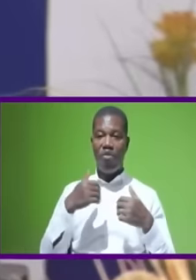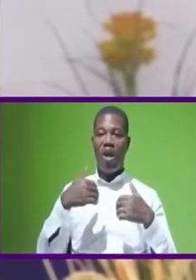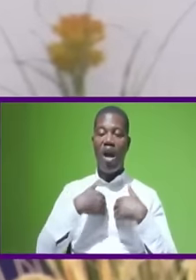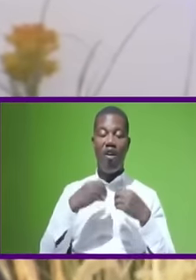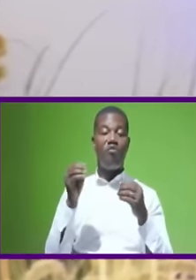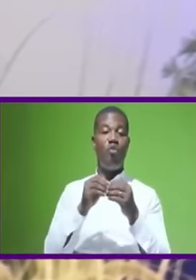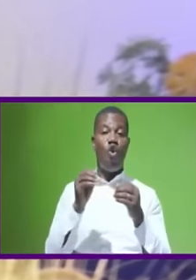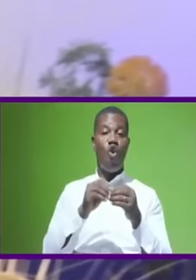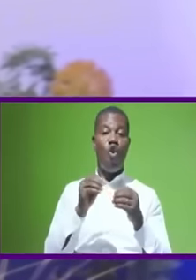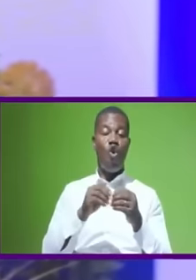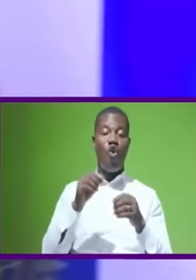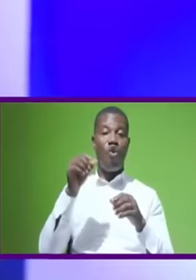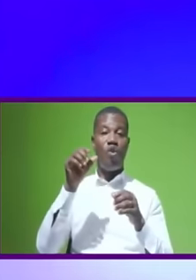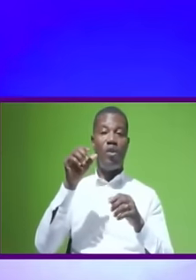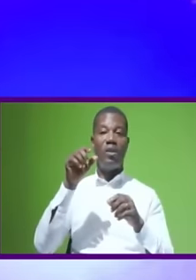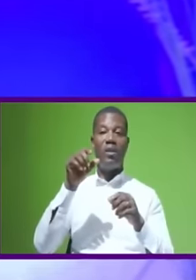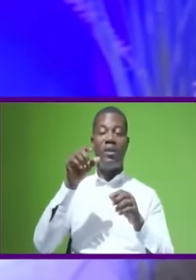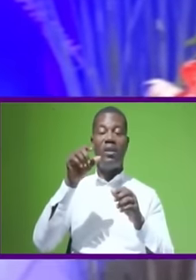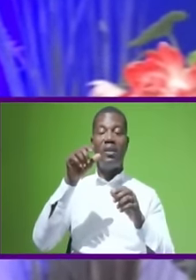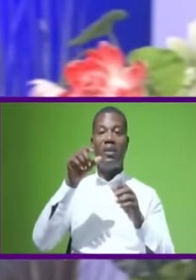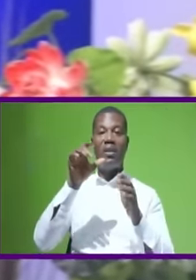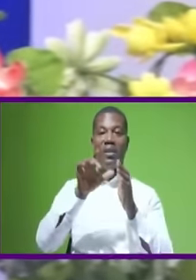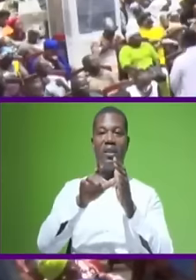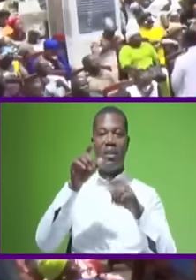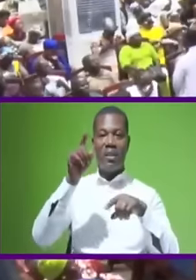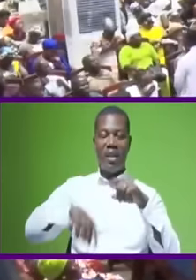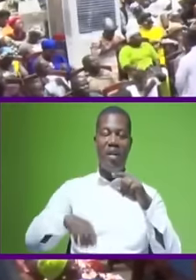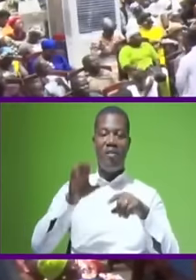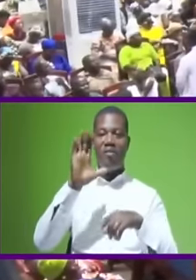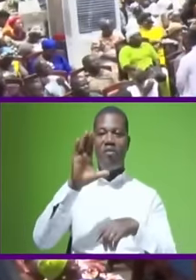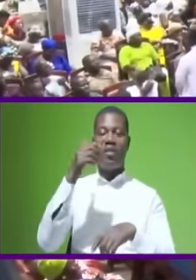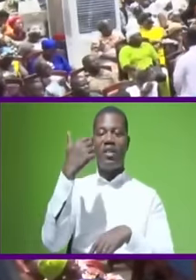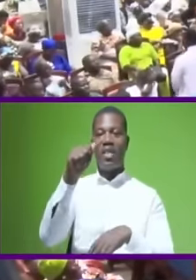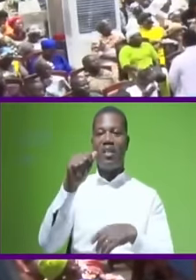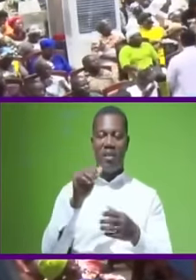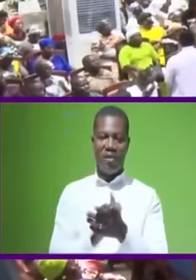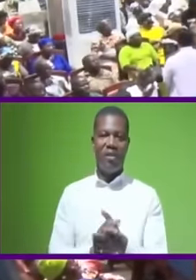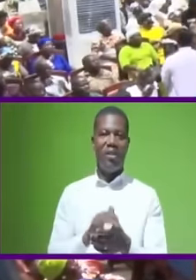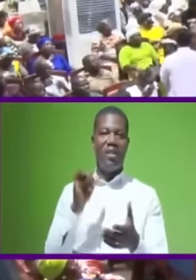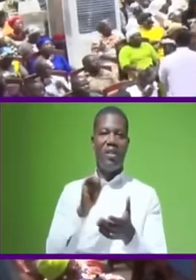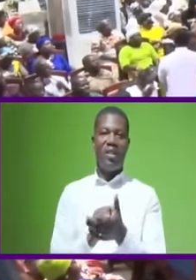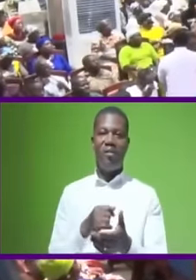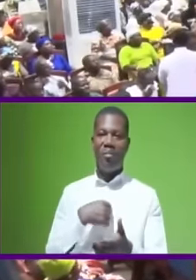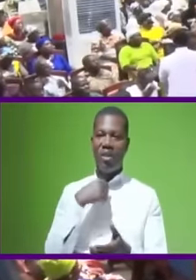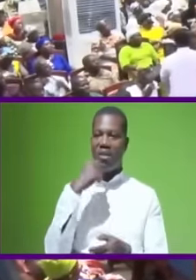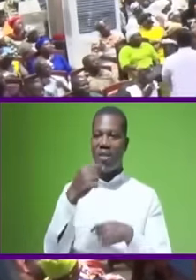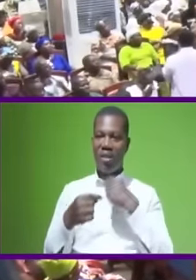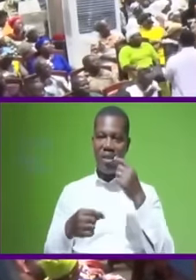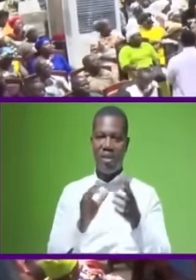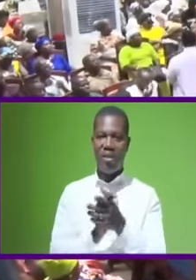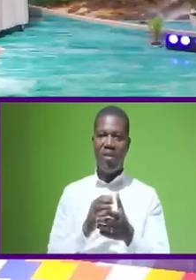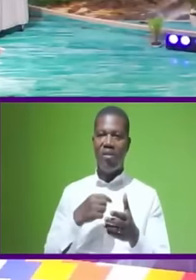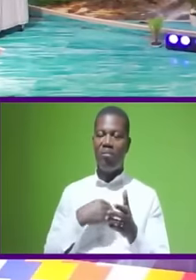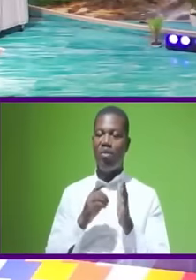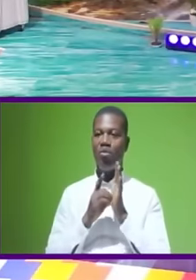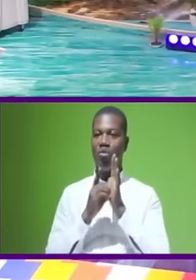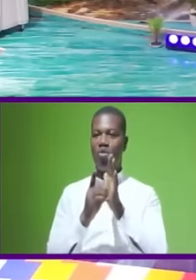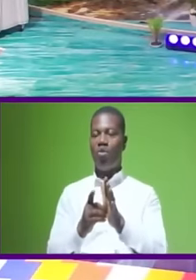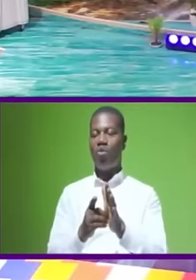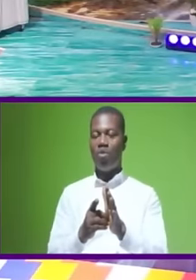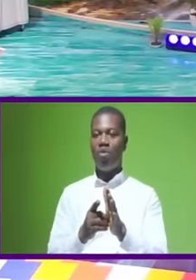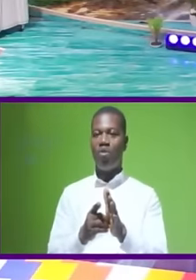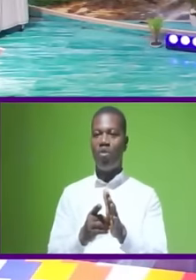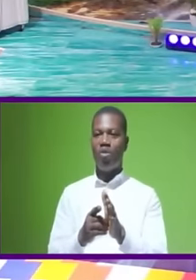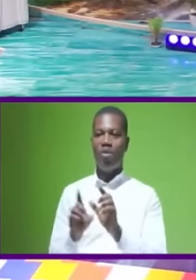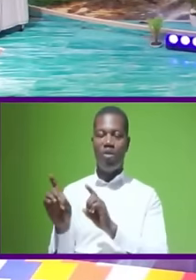can boast of, we have times 10 of it. And until I may say, men are made demonstrating to Monsha